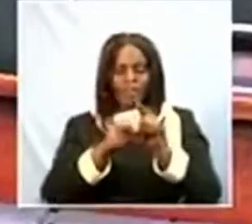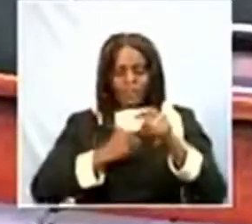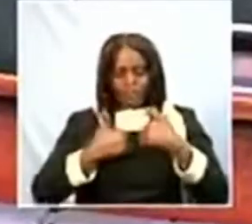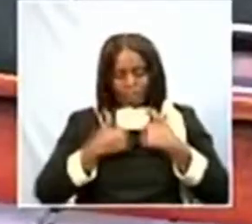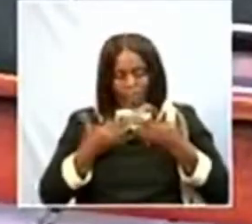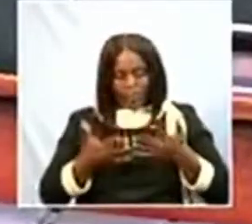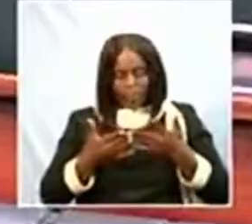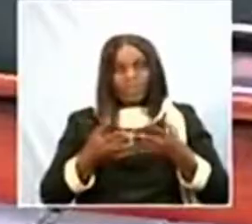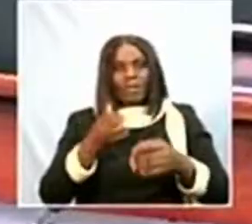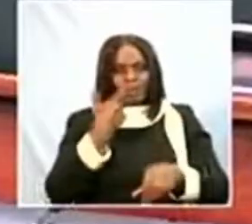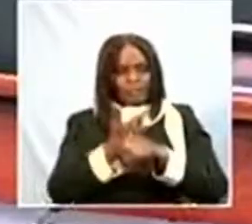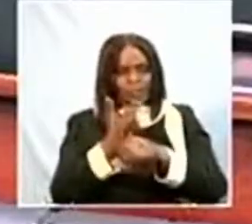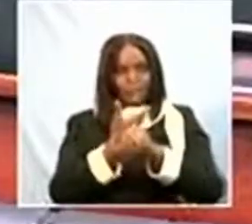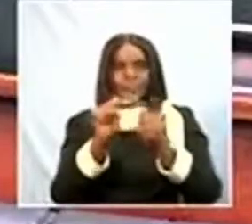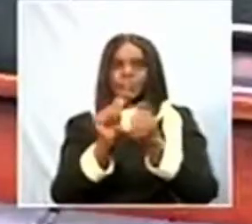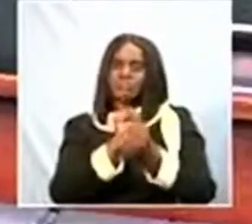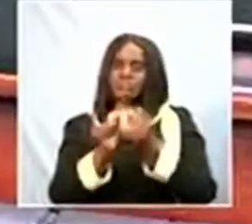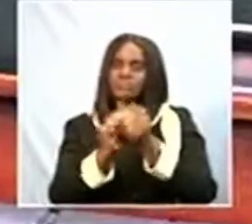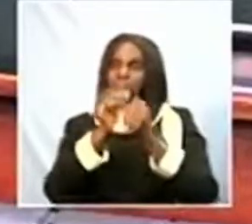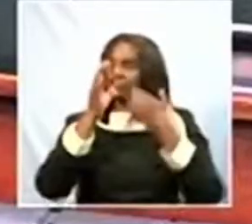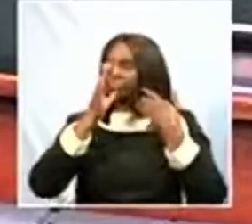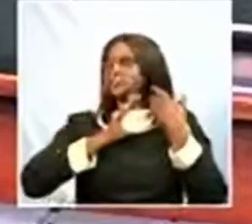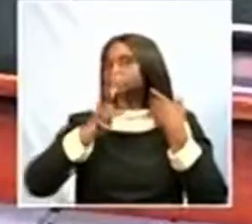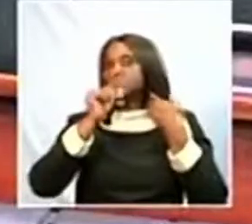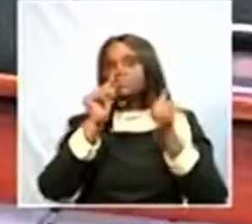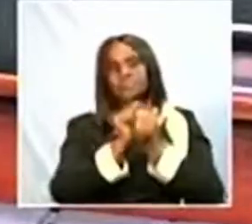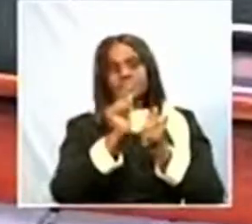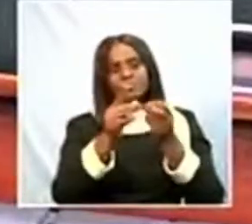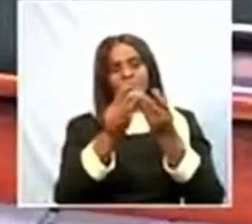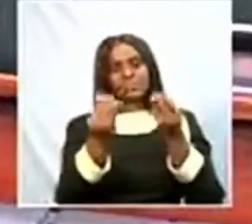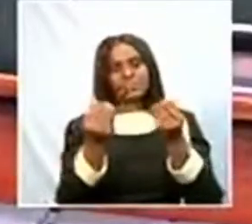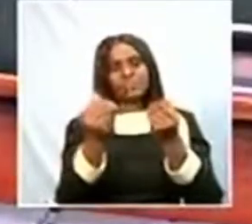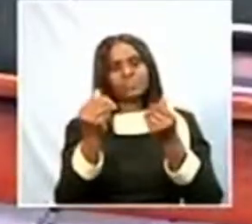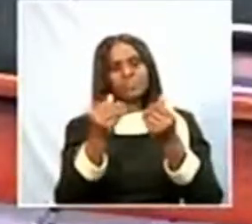to reverse that destruction. Madam Speaker, with these